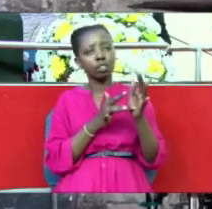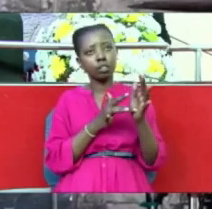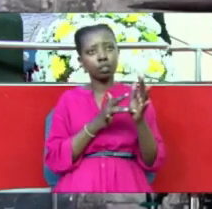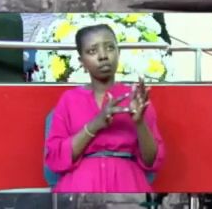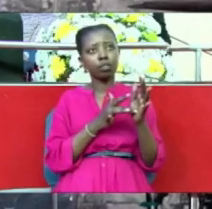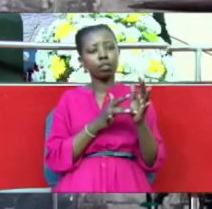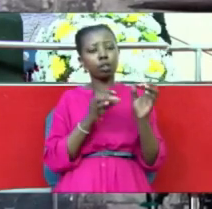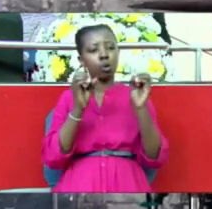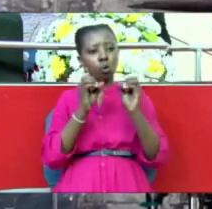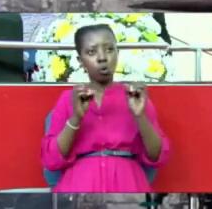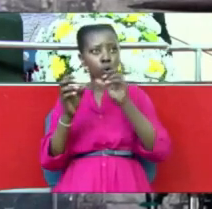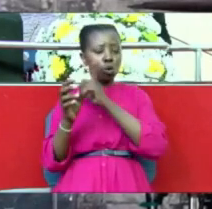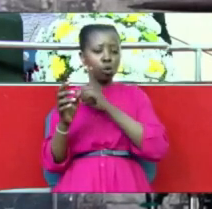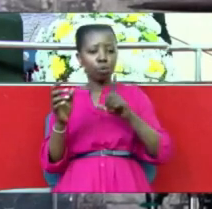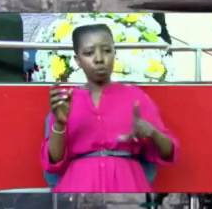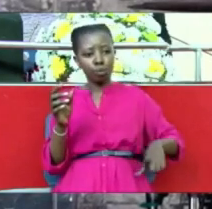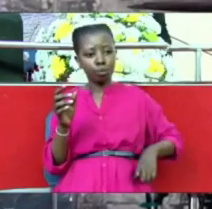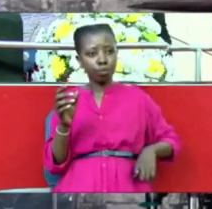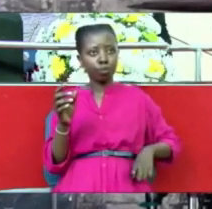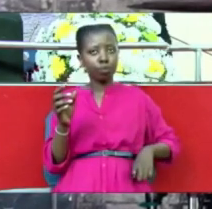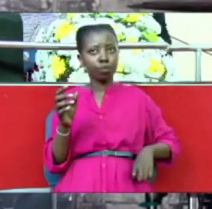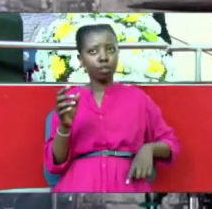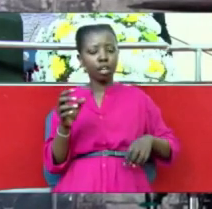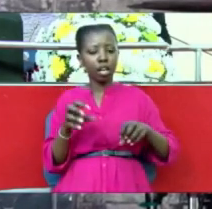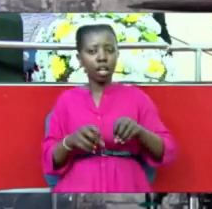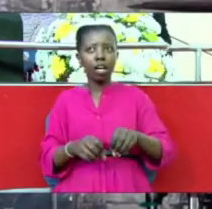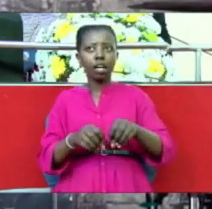In the name of Jesus. Oh Lord.